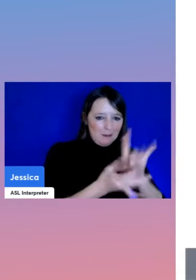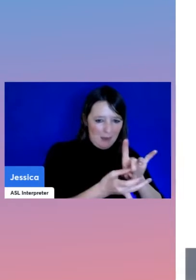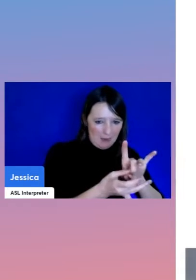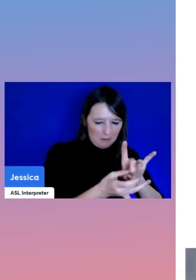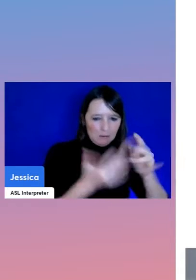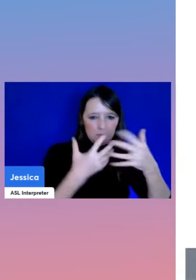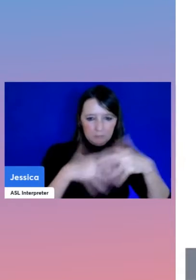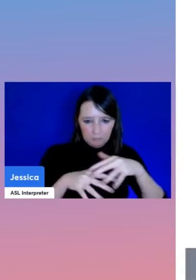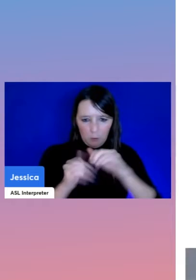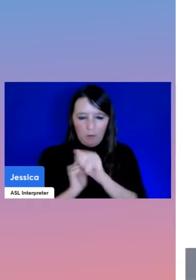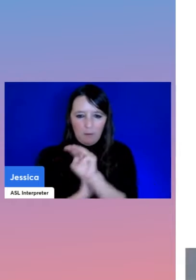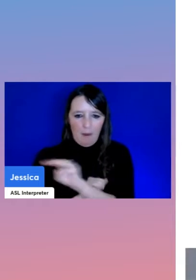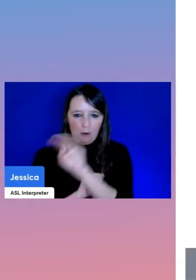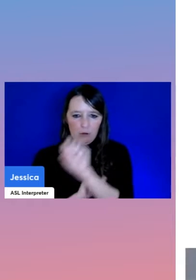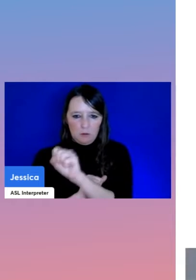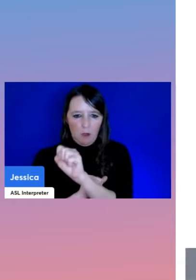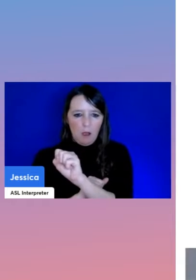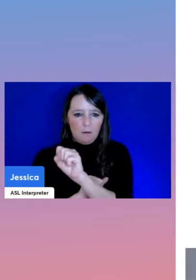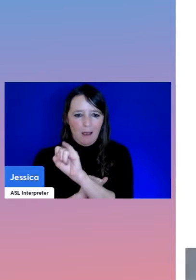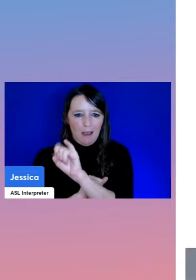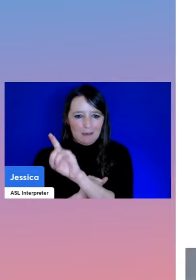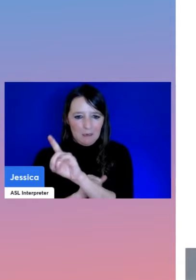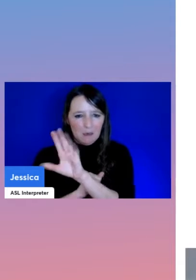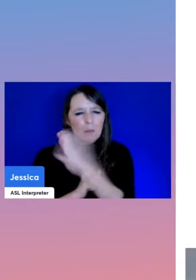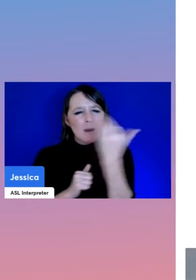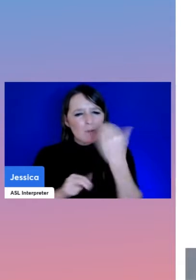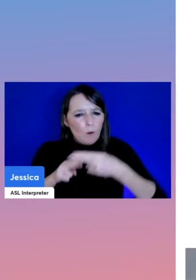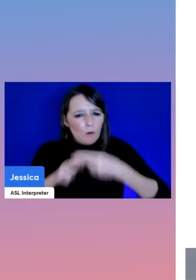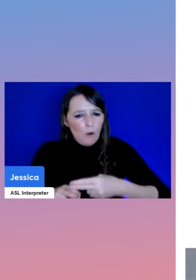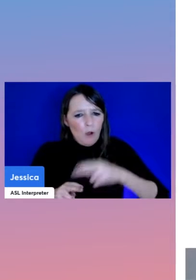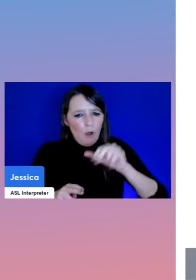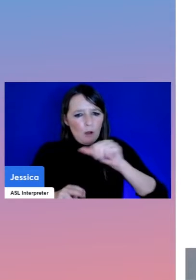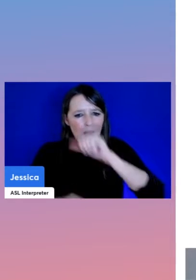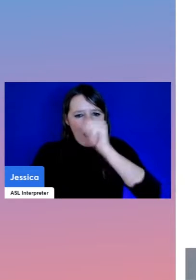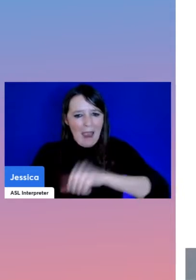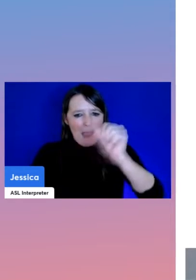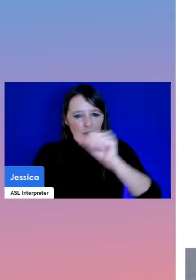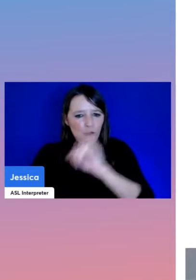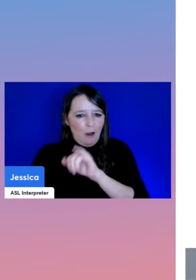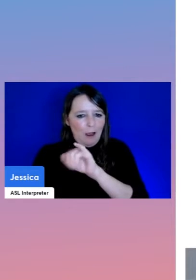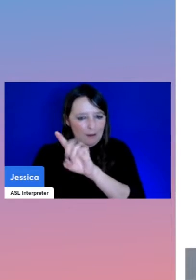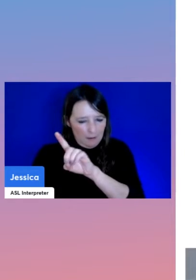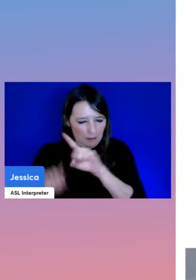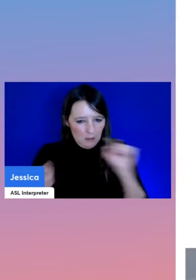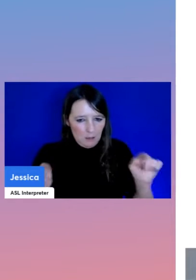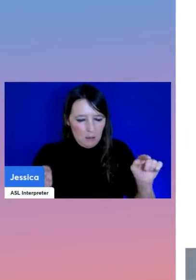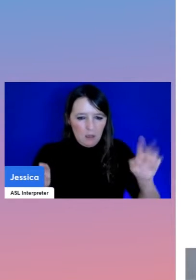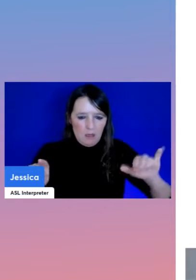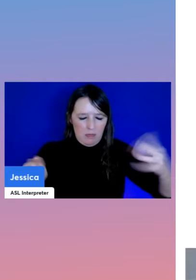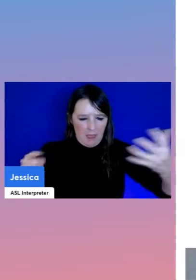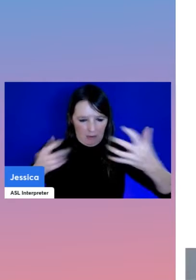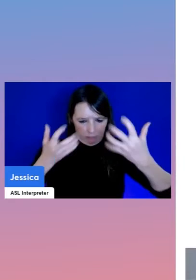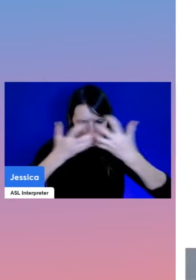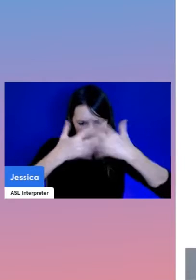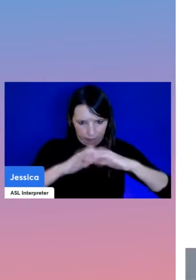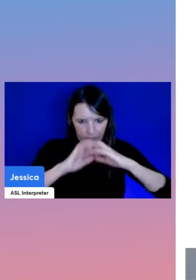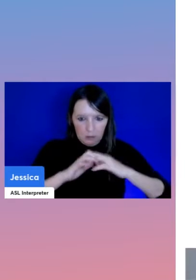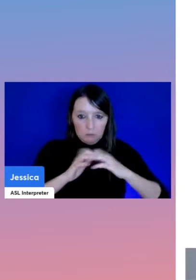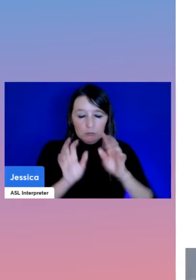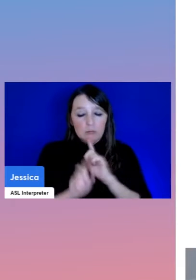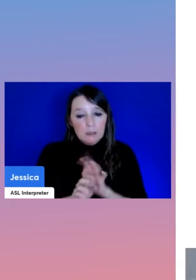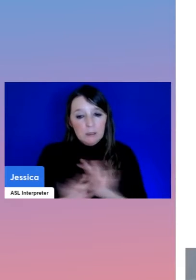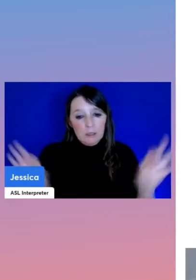Entra ID, formerly known as Azure AD. This is a crucial component in the realm